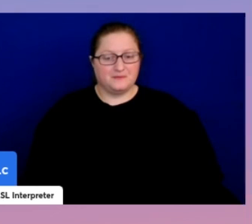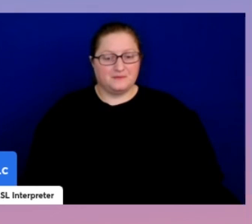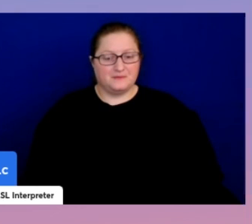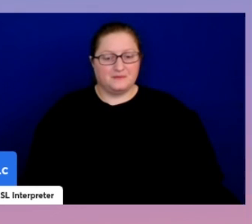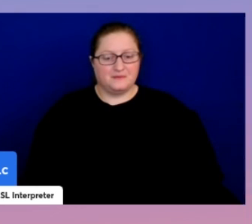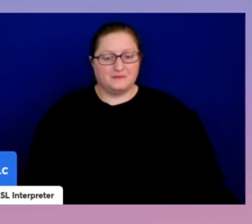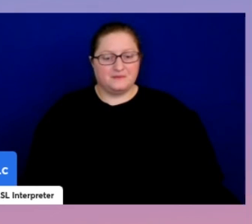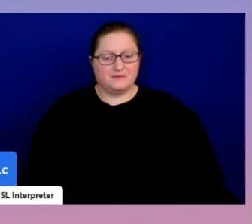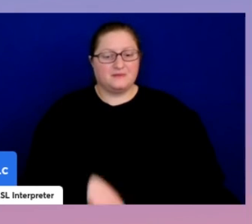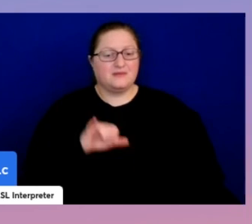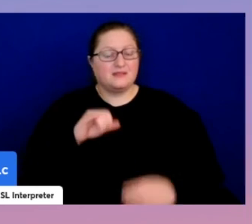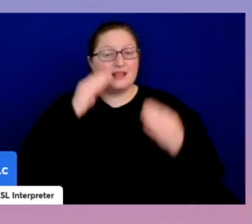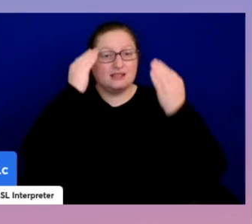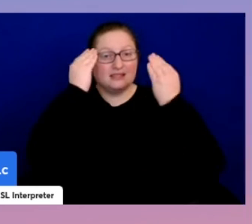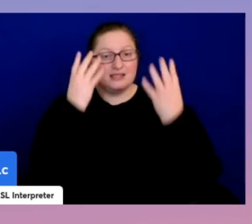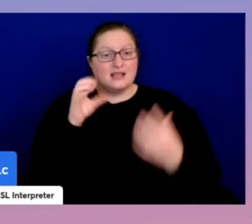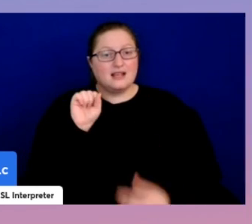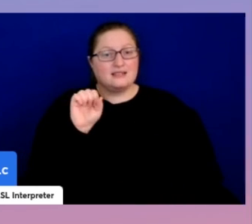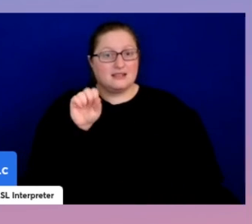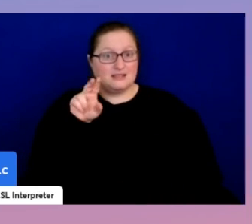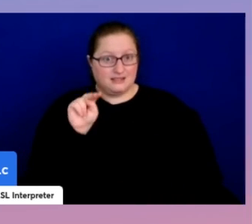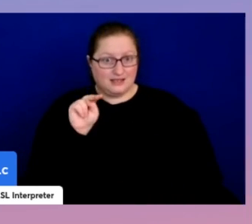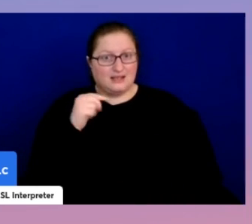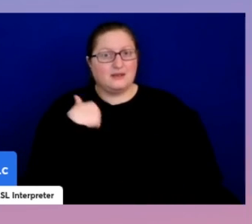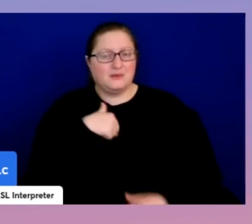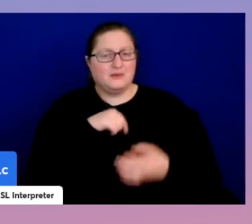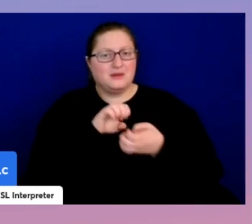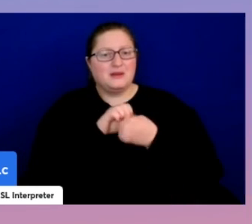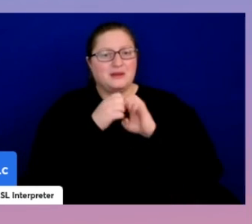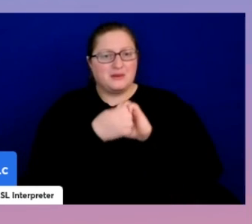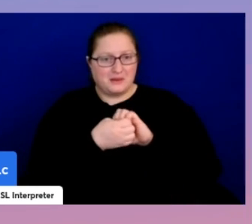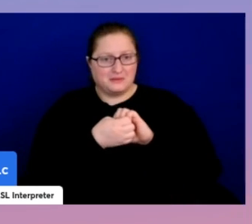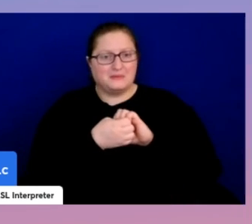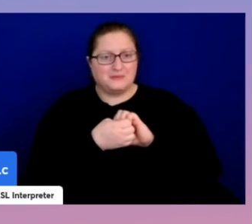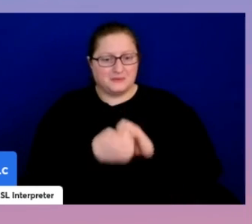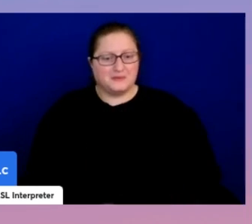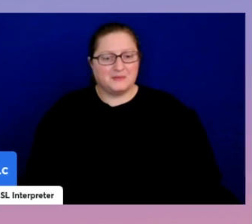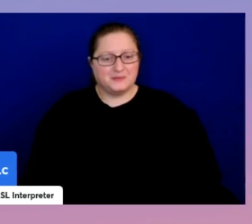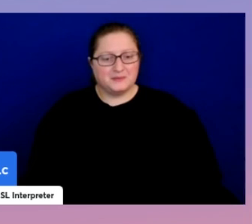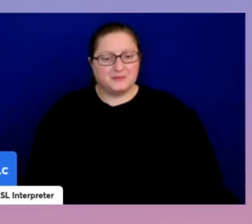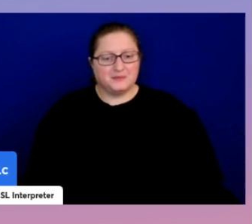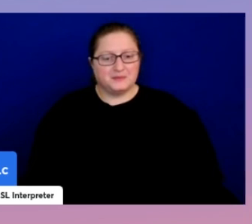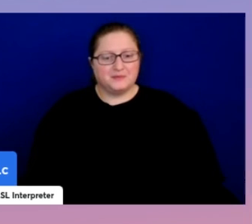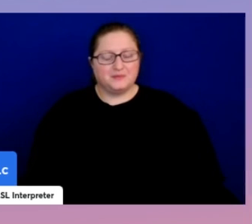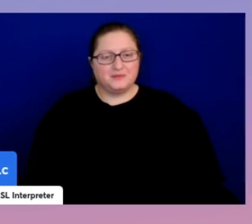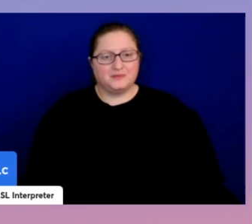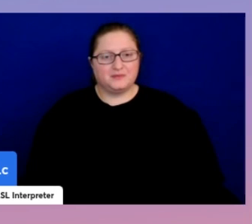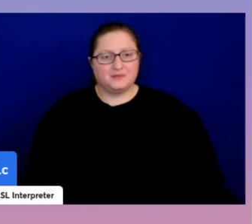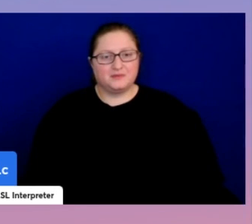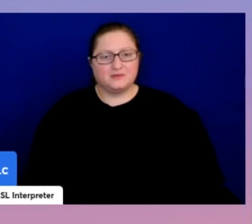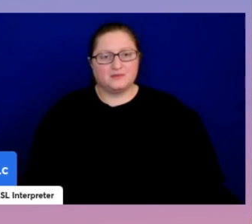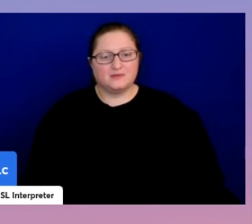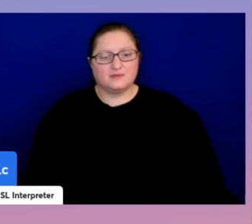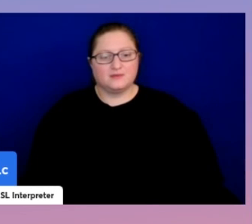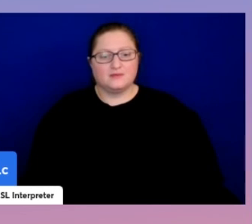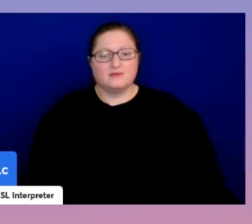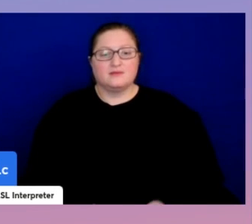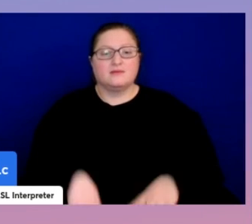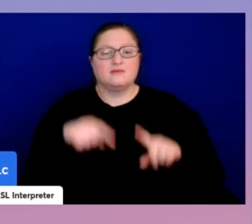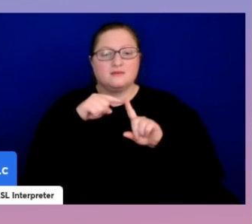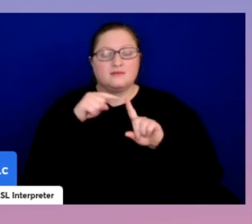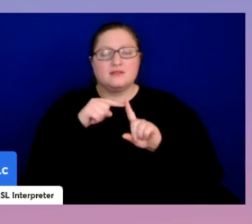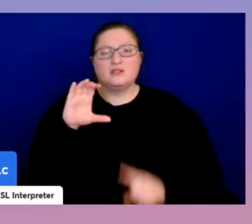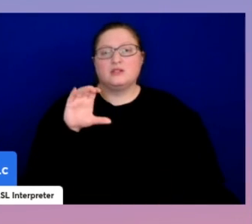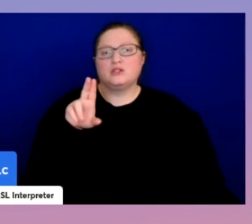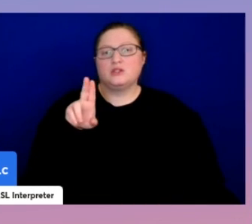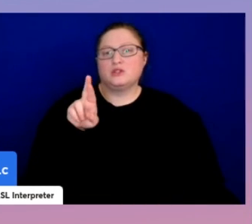data SSN that we encrypt. This is what uh, curable encryption did. So